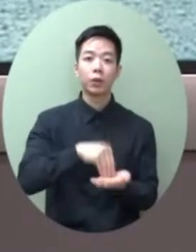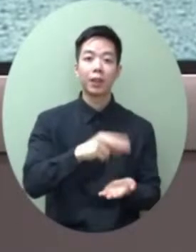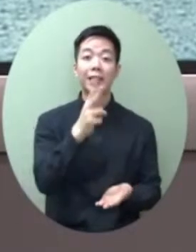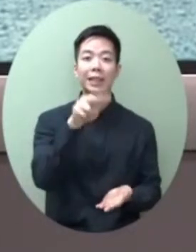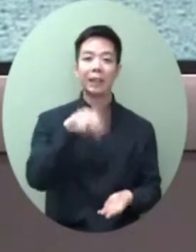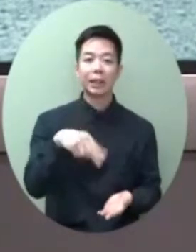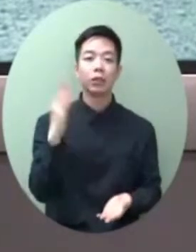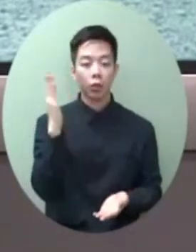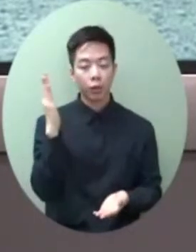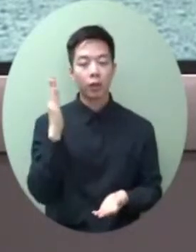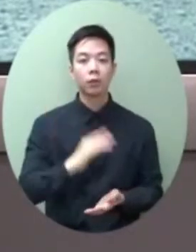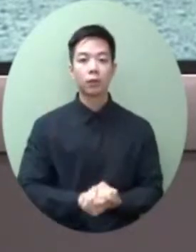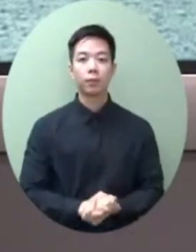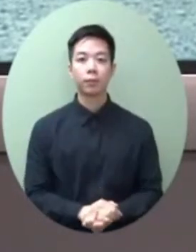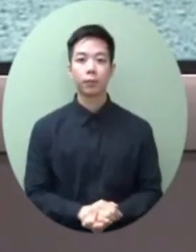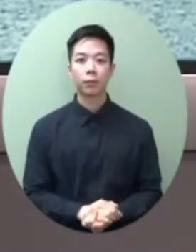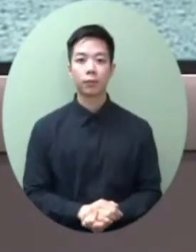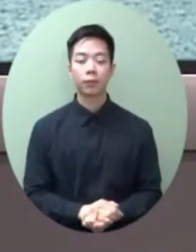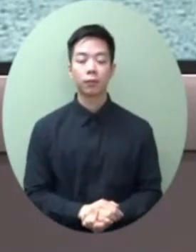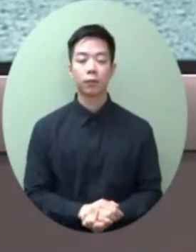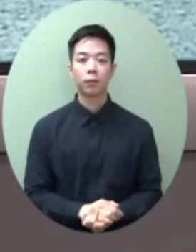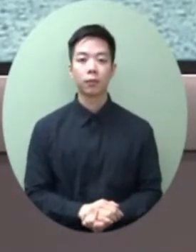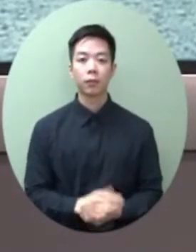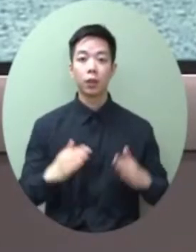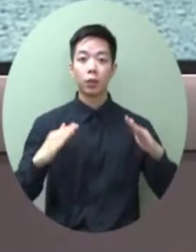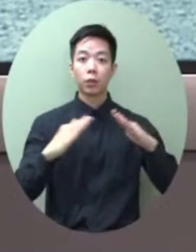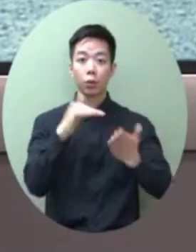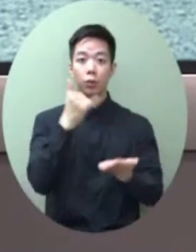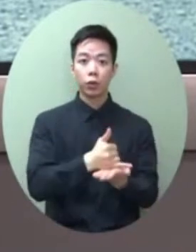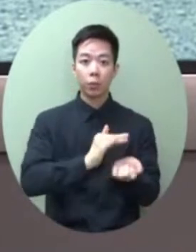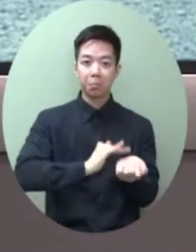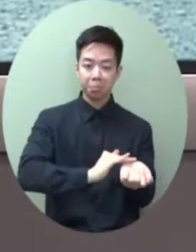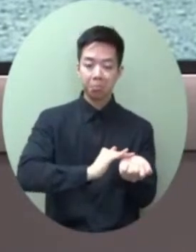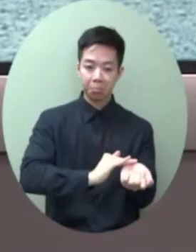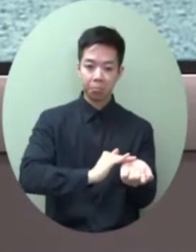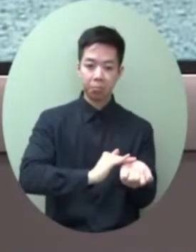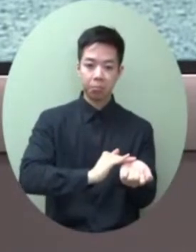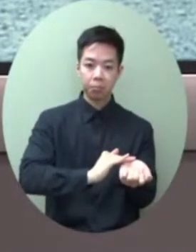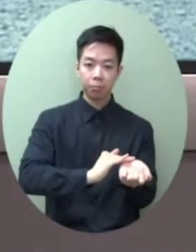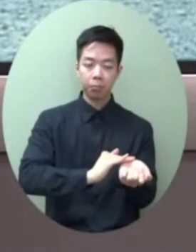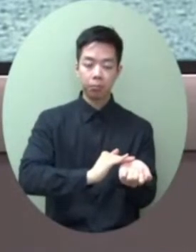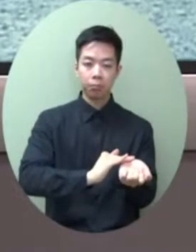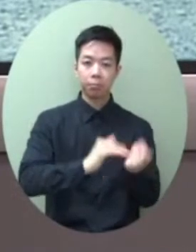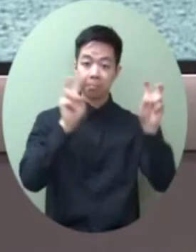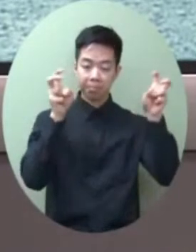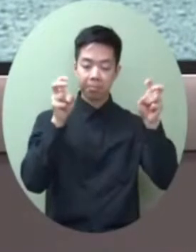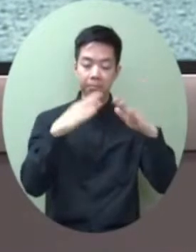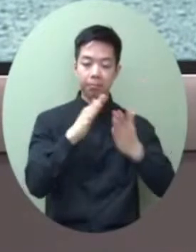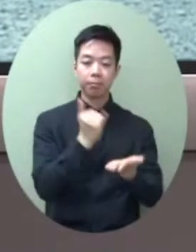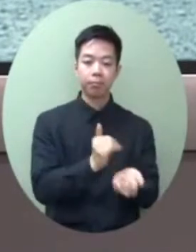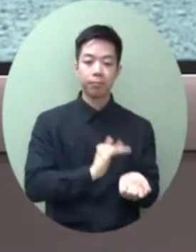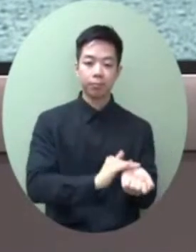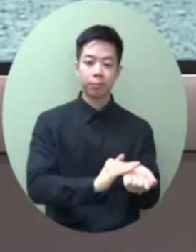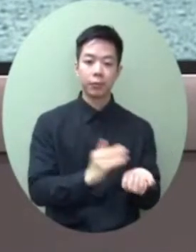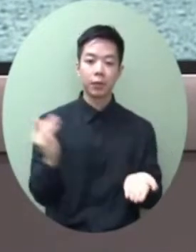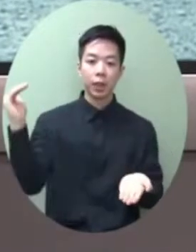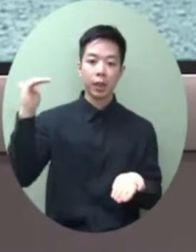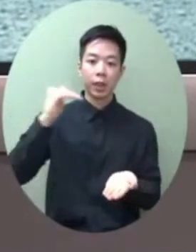The Stay Home Safe scheme, we have 4,000 as of midnight last night,